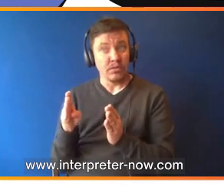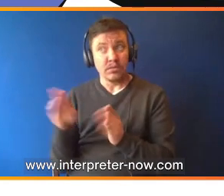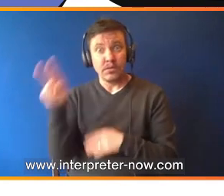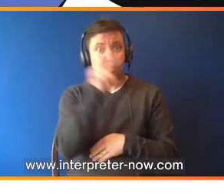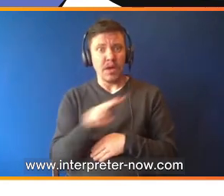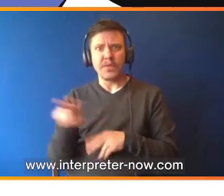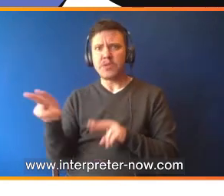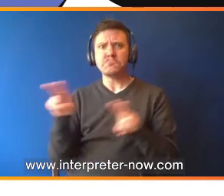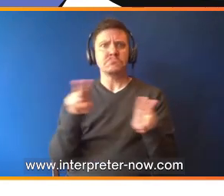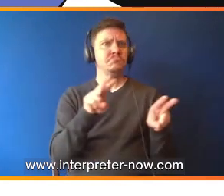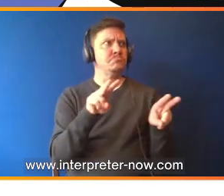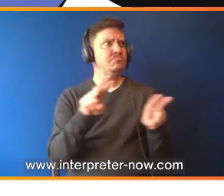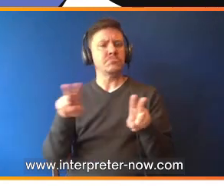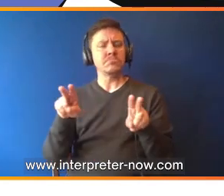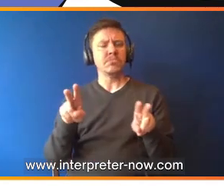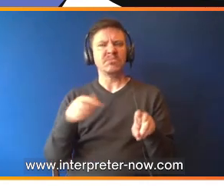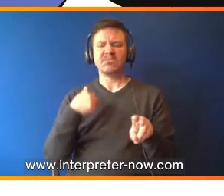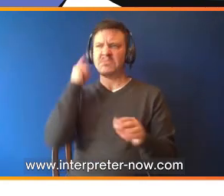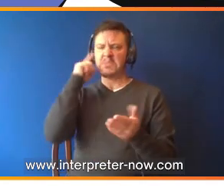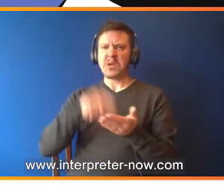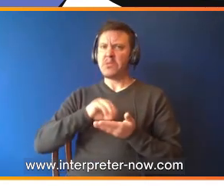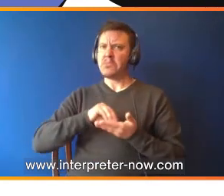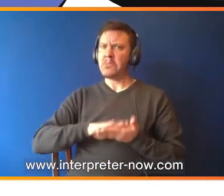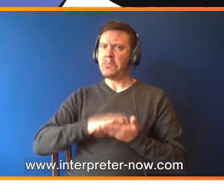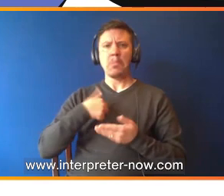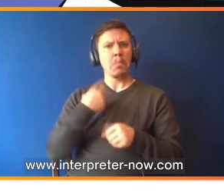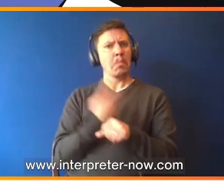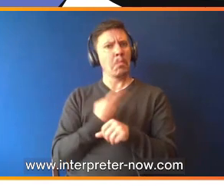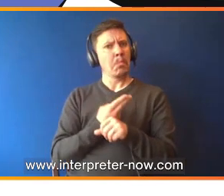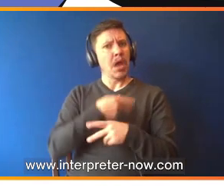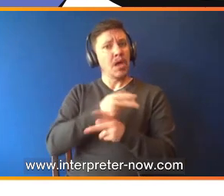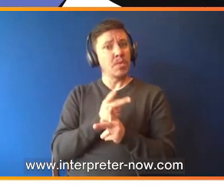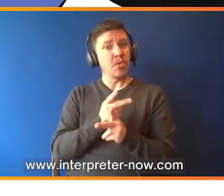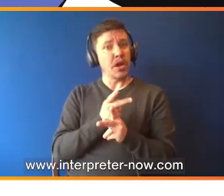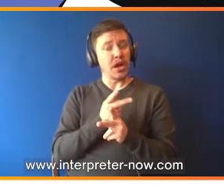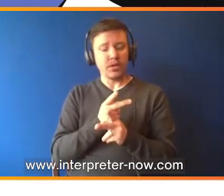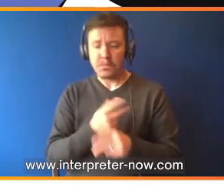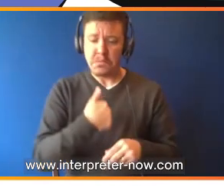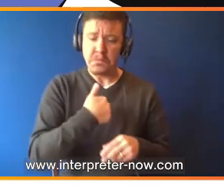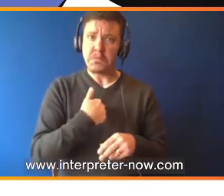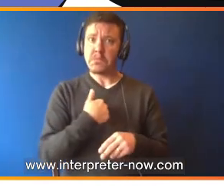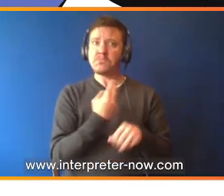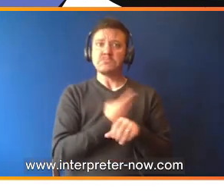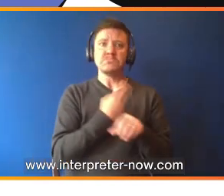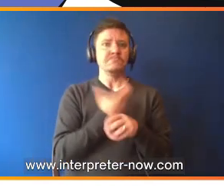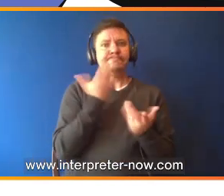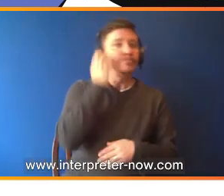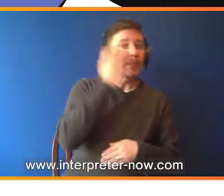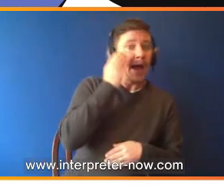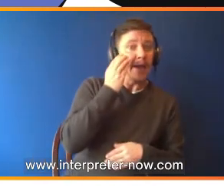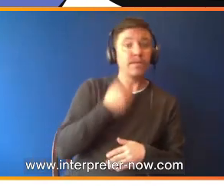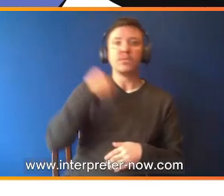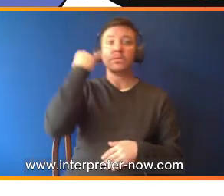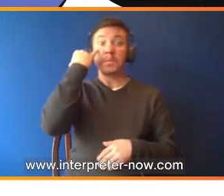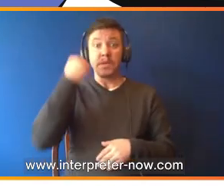notice patterns around them, start to kind of jot down, you know, oh, you know, I use the product, and if I were a person